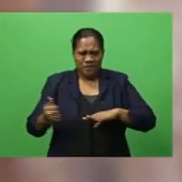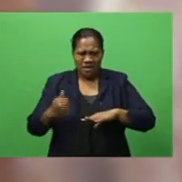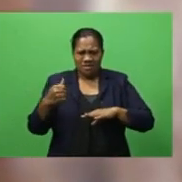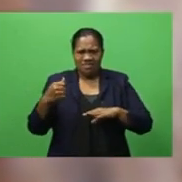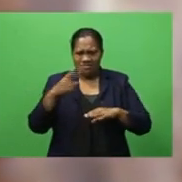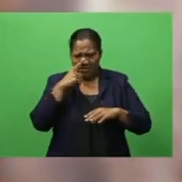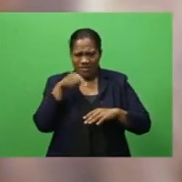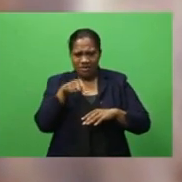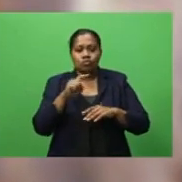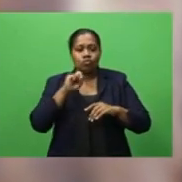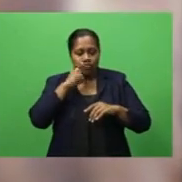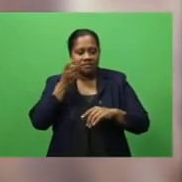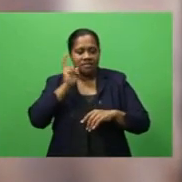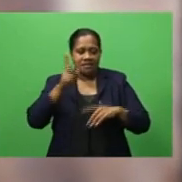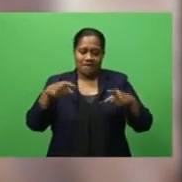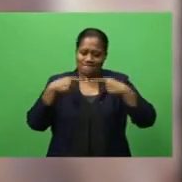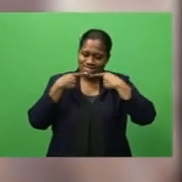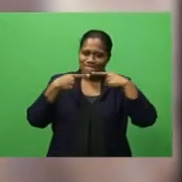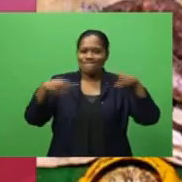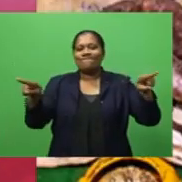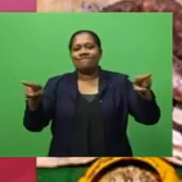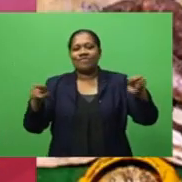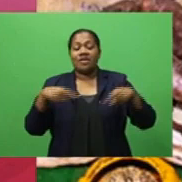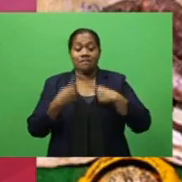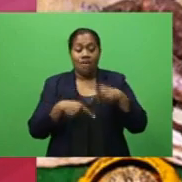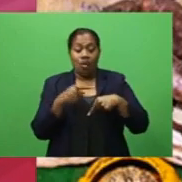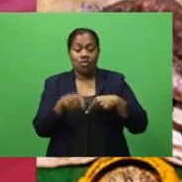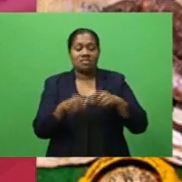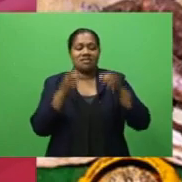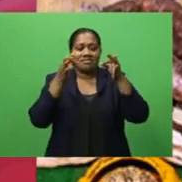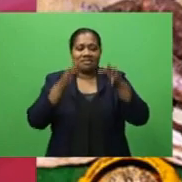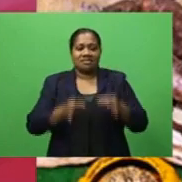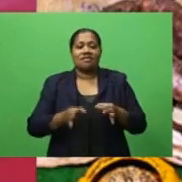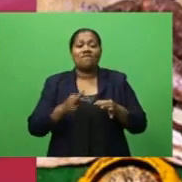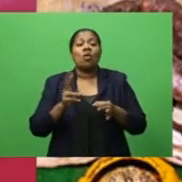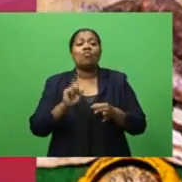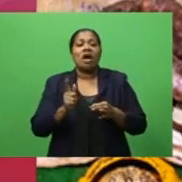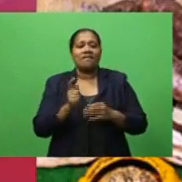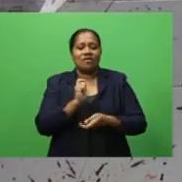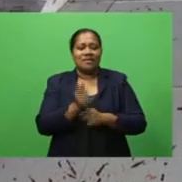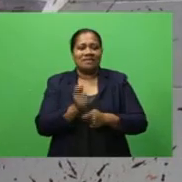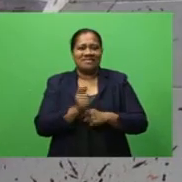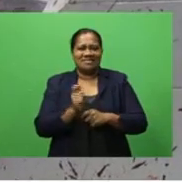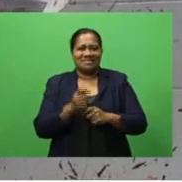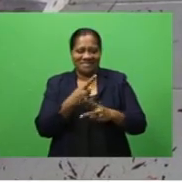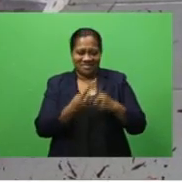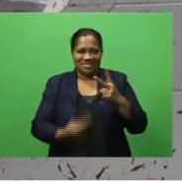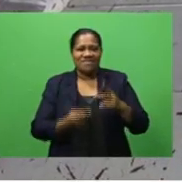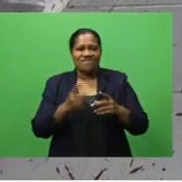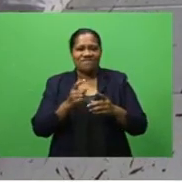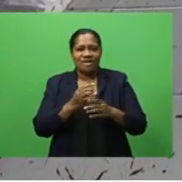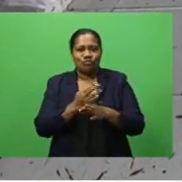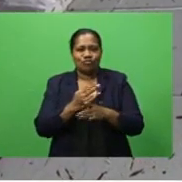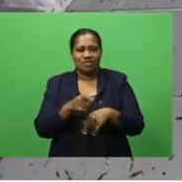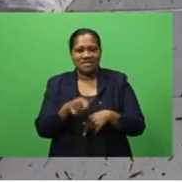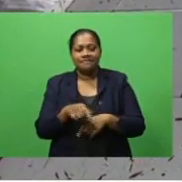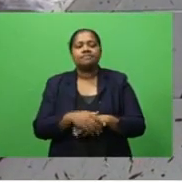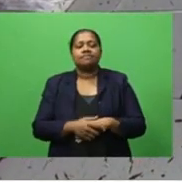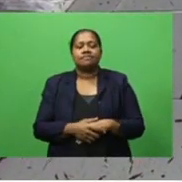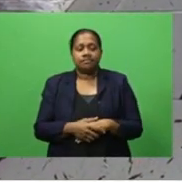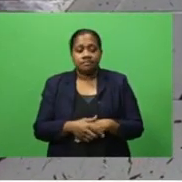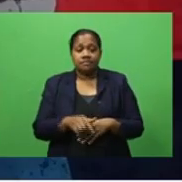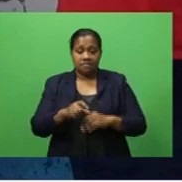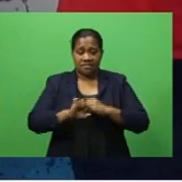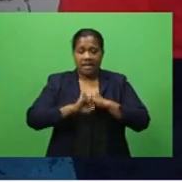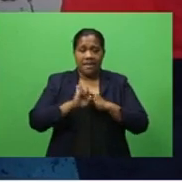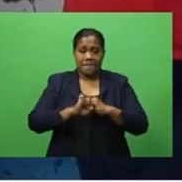another announcement in regards to the decision that has been given by Cabinet. Meanwhile, the 4FJ campaign says they